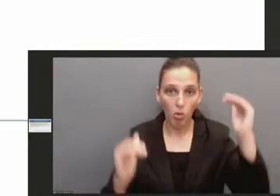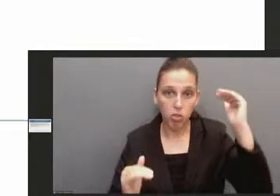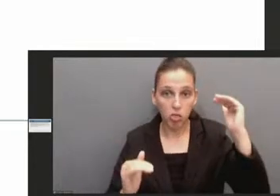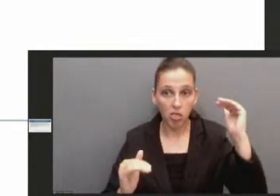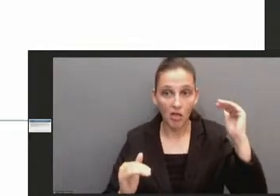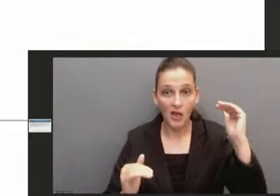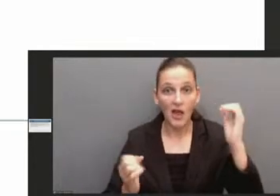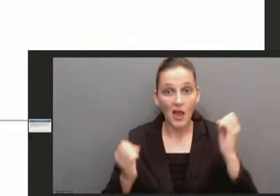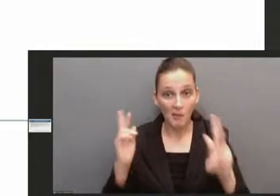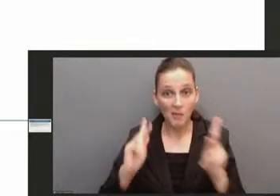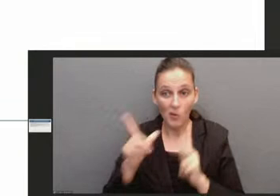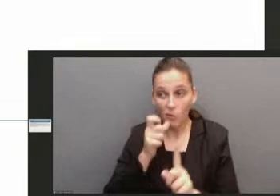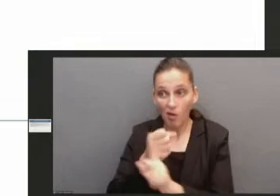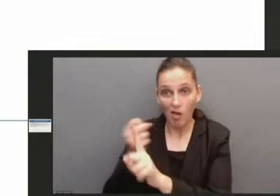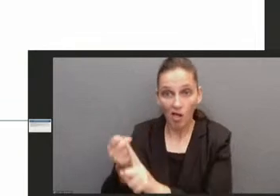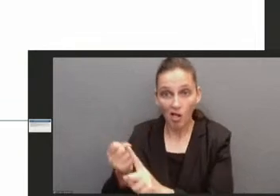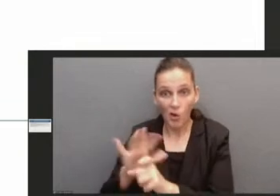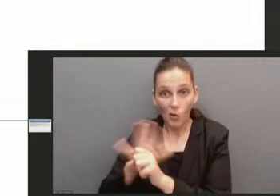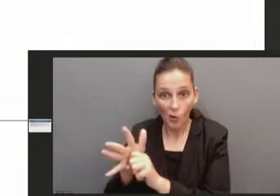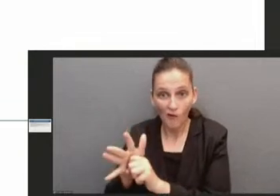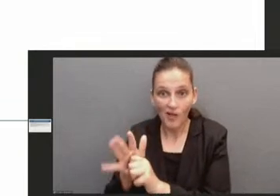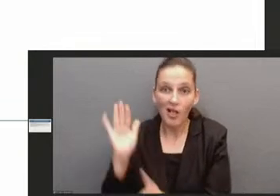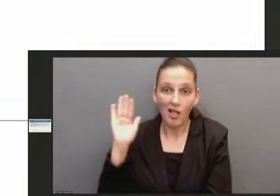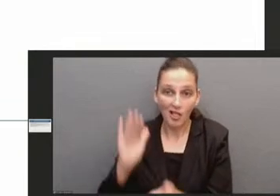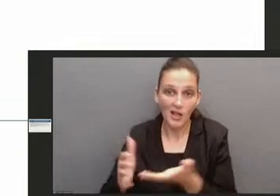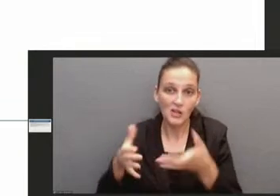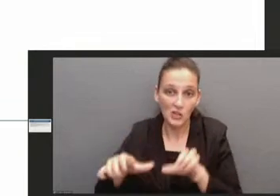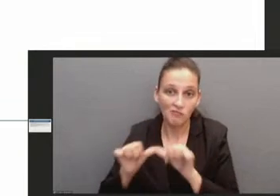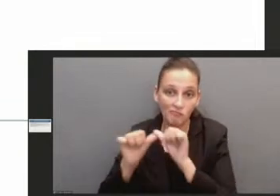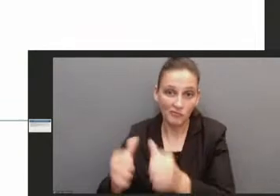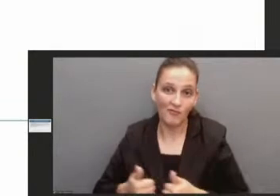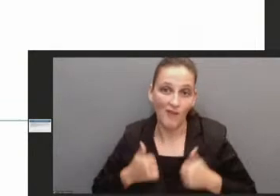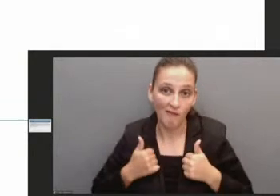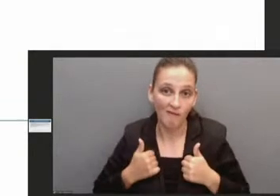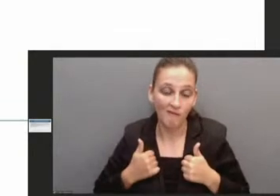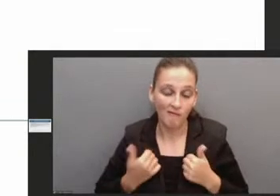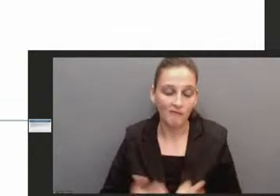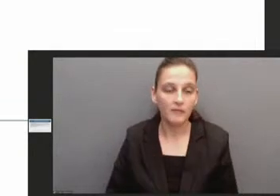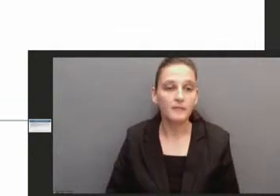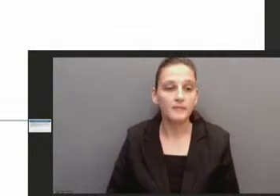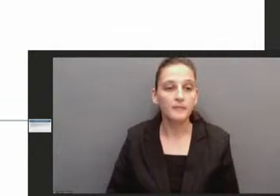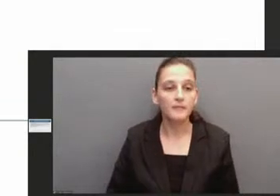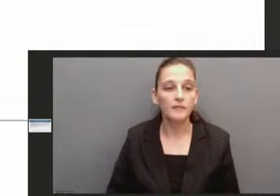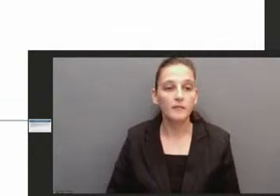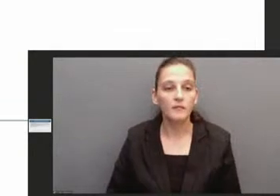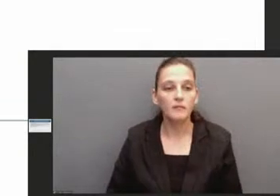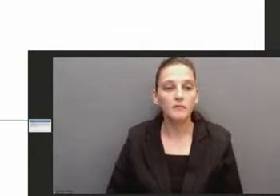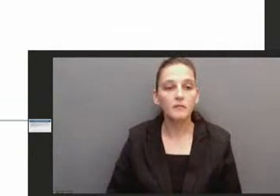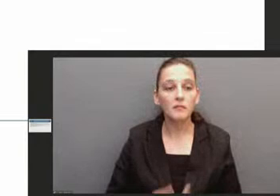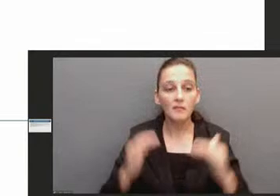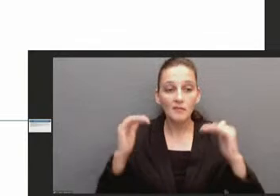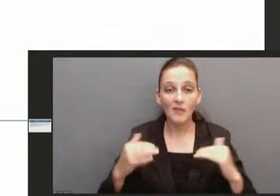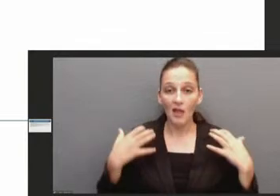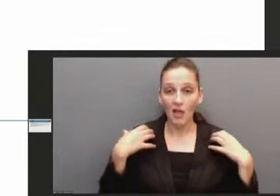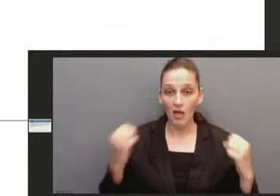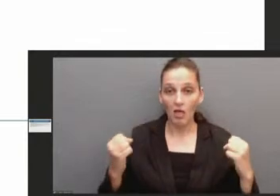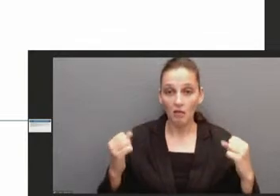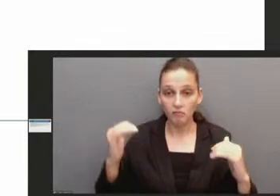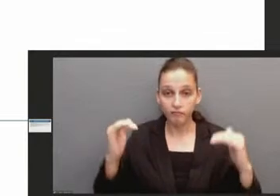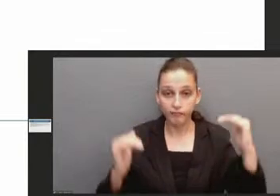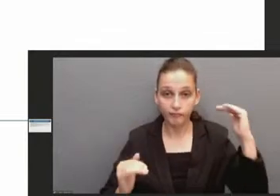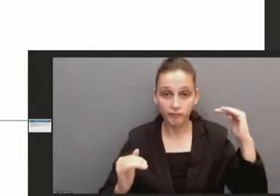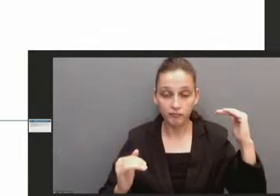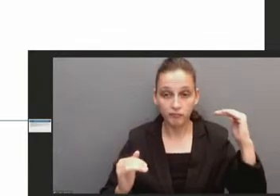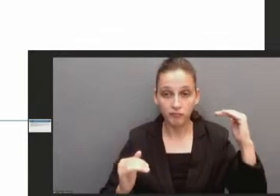contracted COVID. The other issues are health inequities for those who,